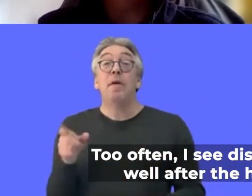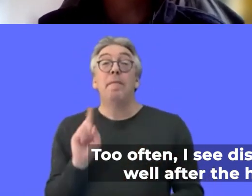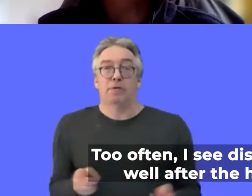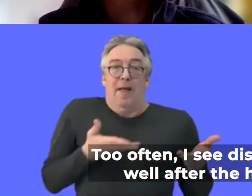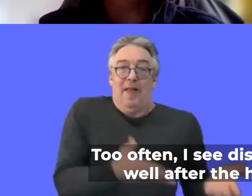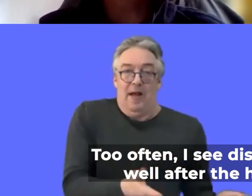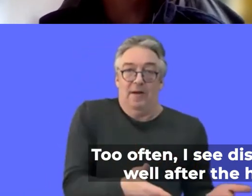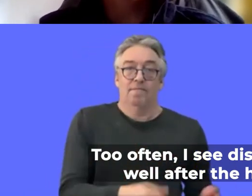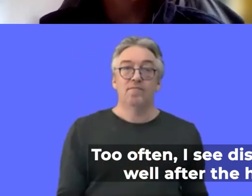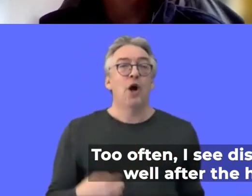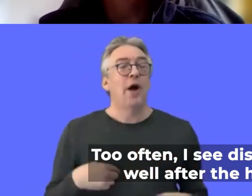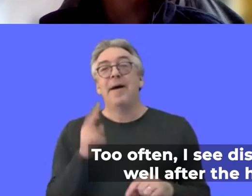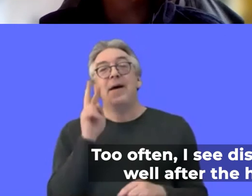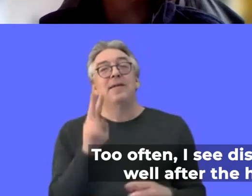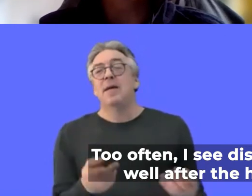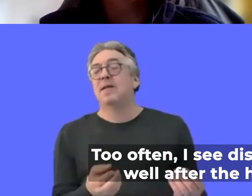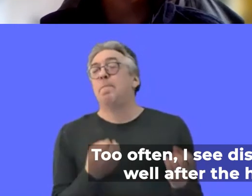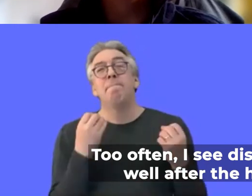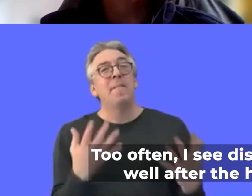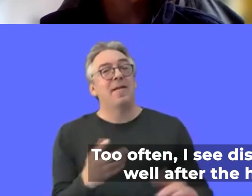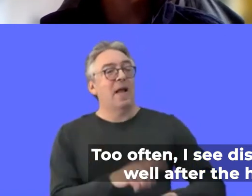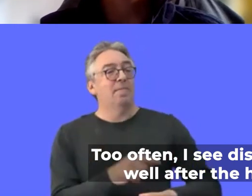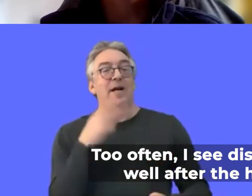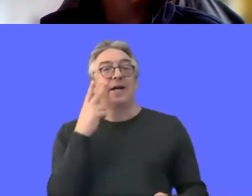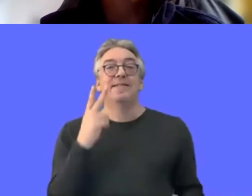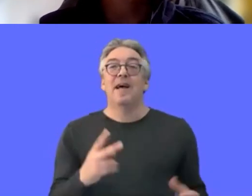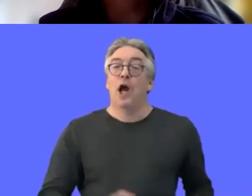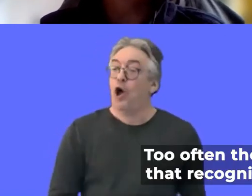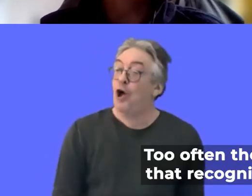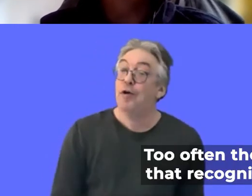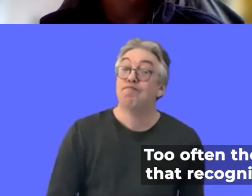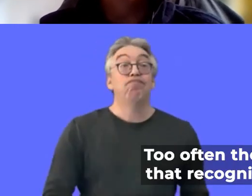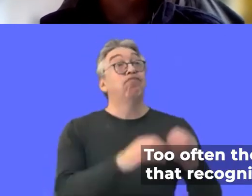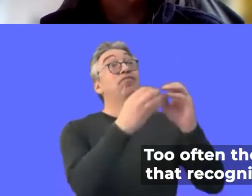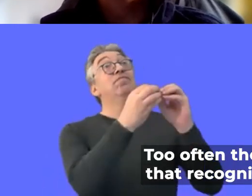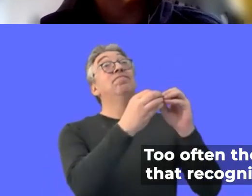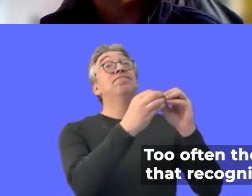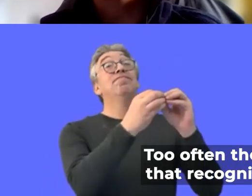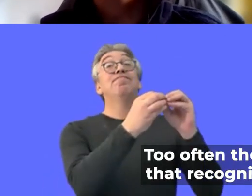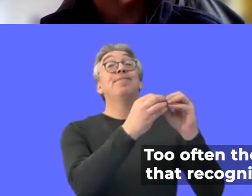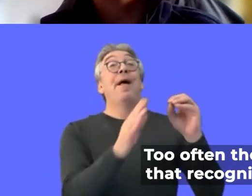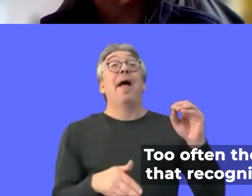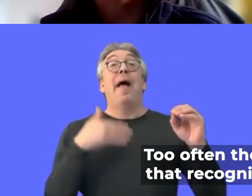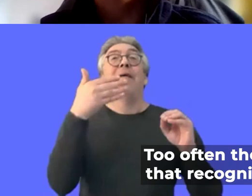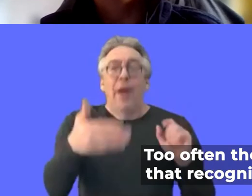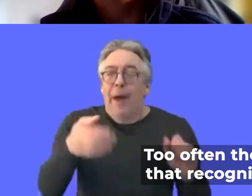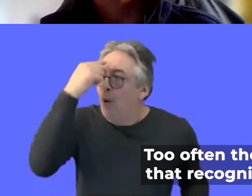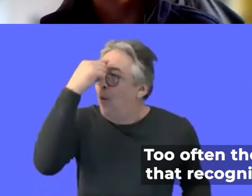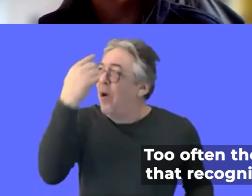see discussions happening well after the horse has bolted. Too often there are people that